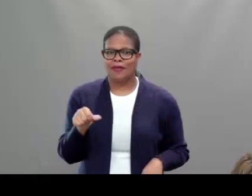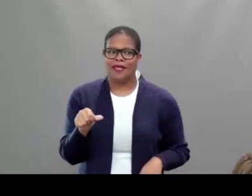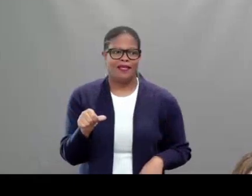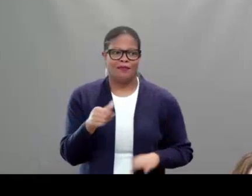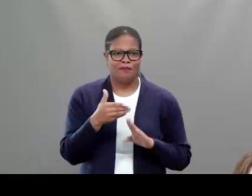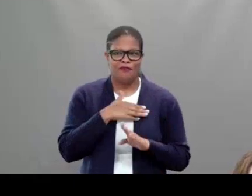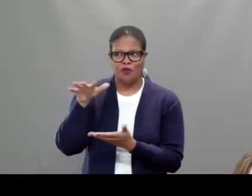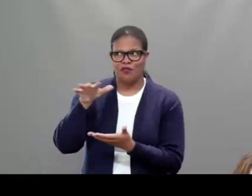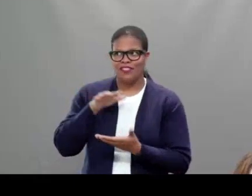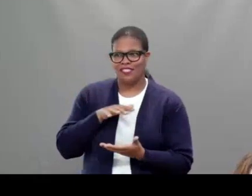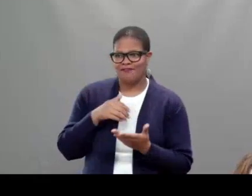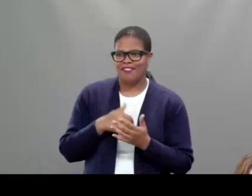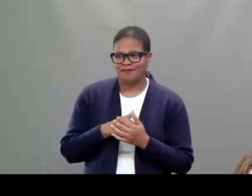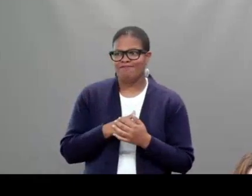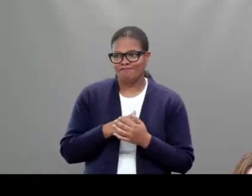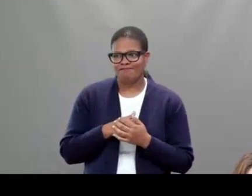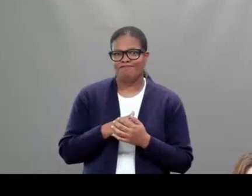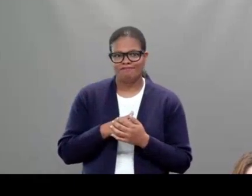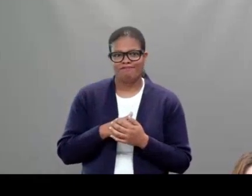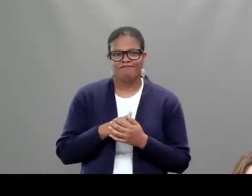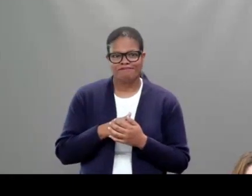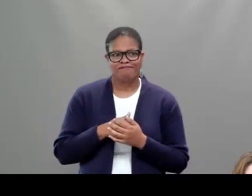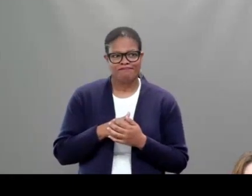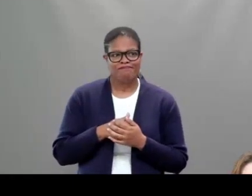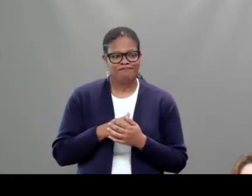received it. So